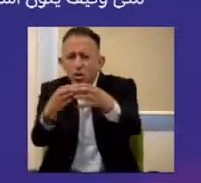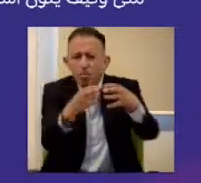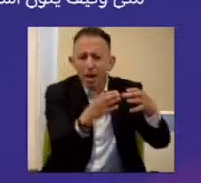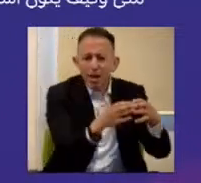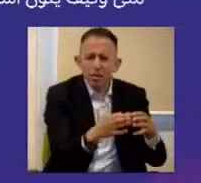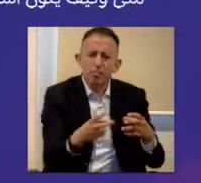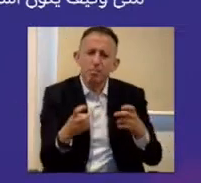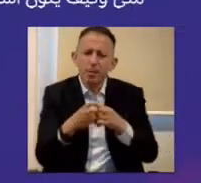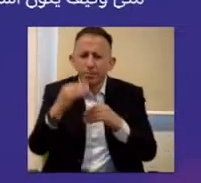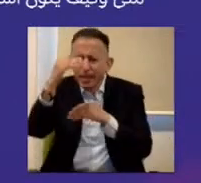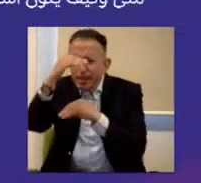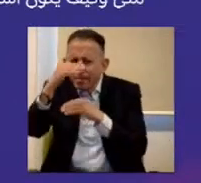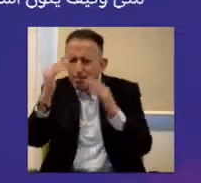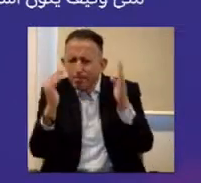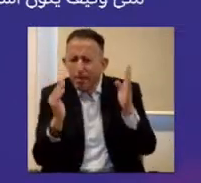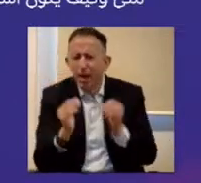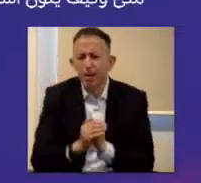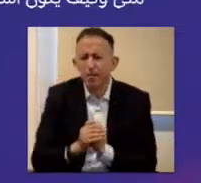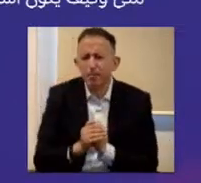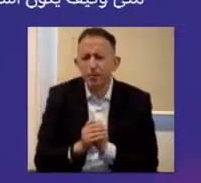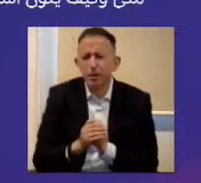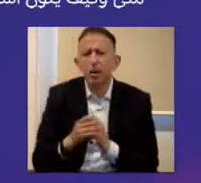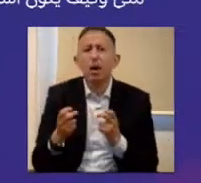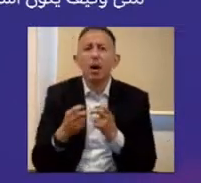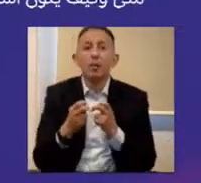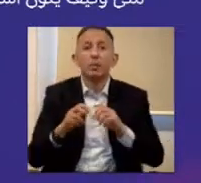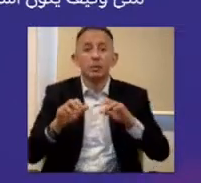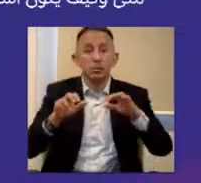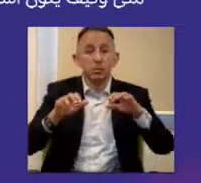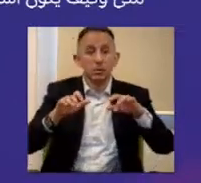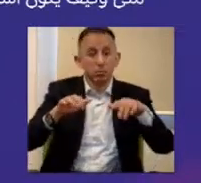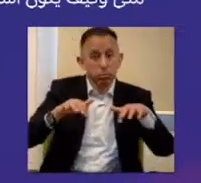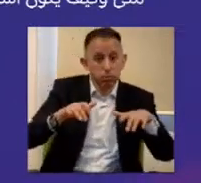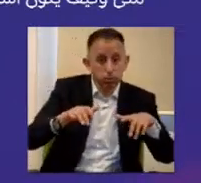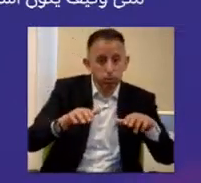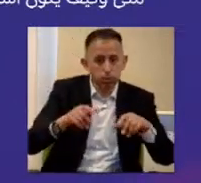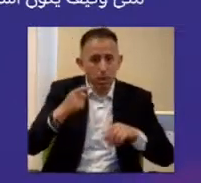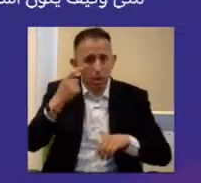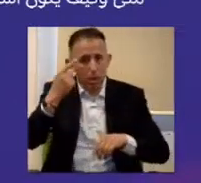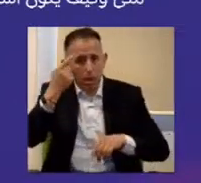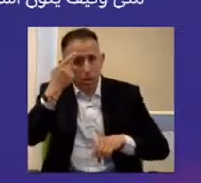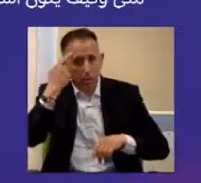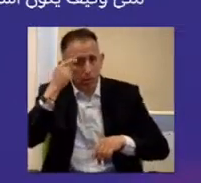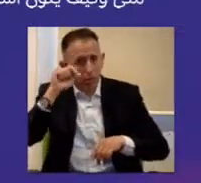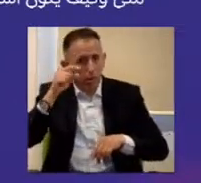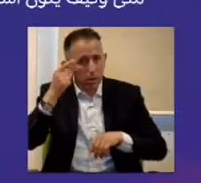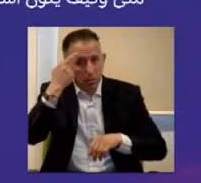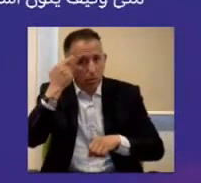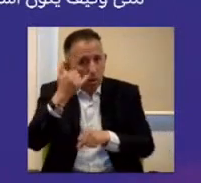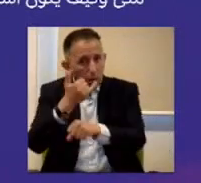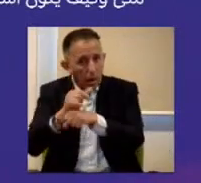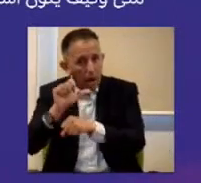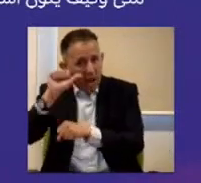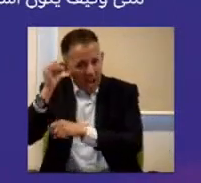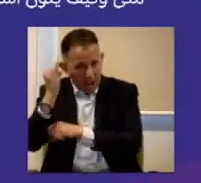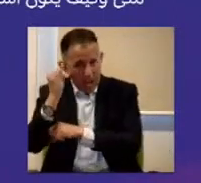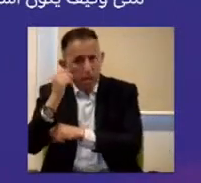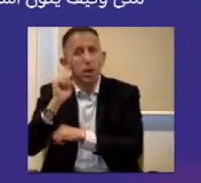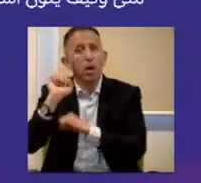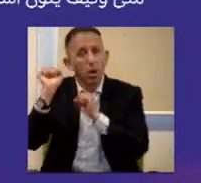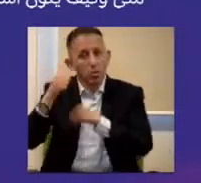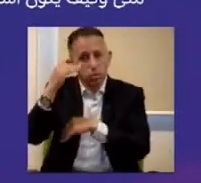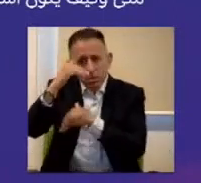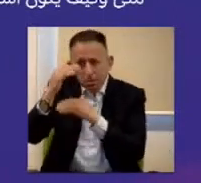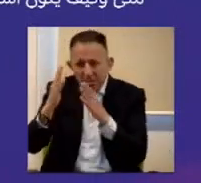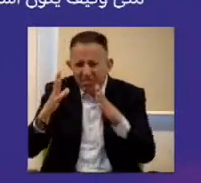that cranberry and blueberries are close. I could check to the coordinate of crocodile that it is close to alligator. Here